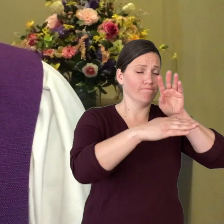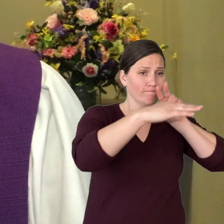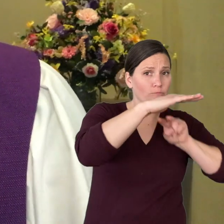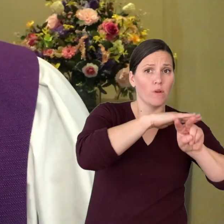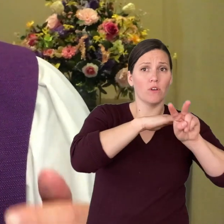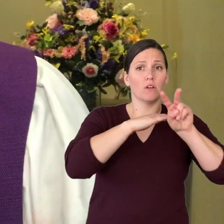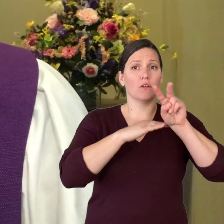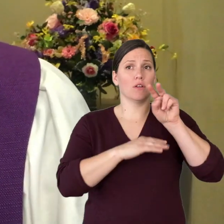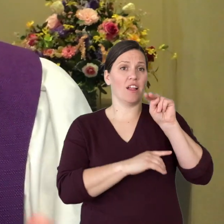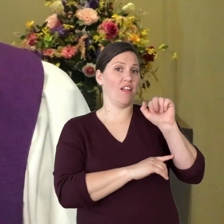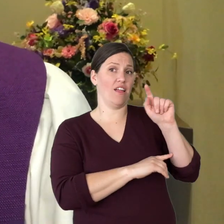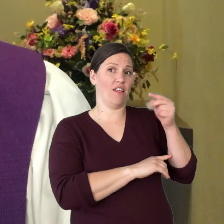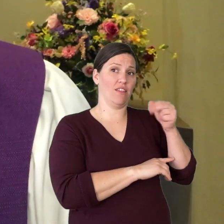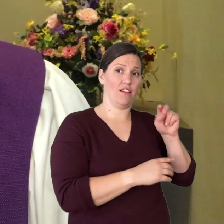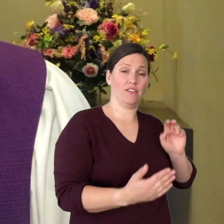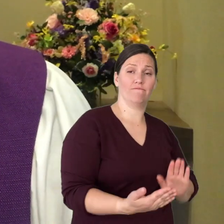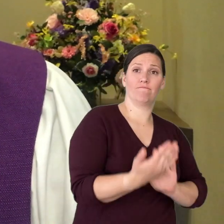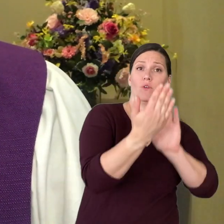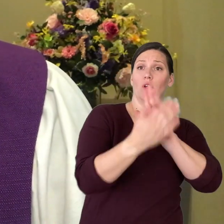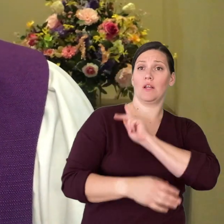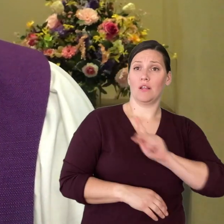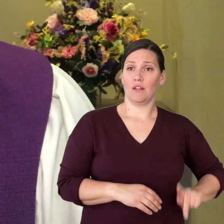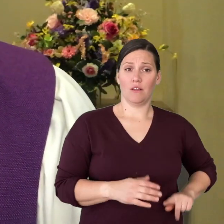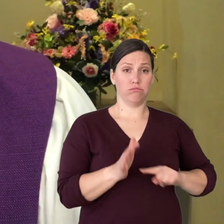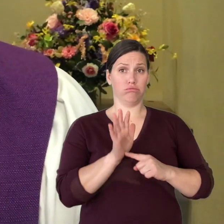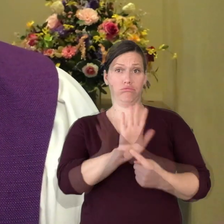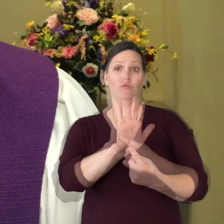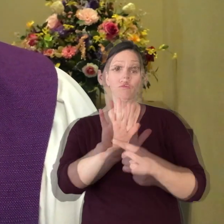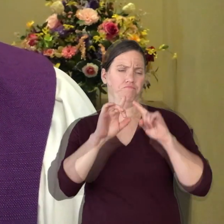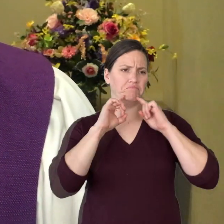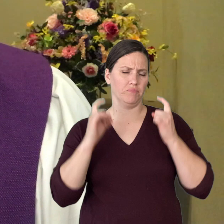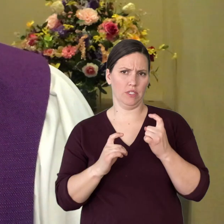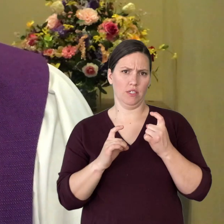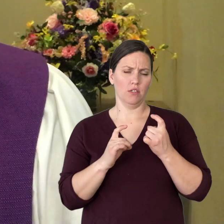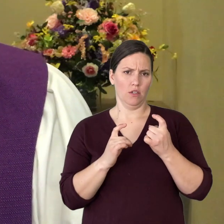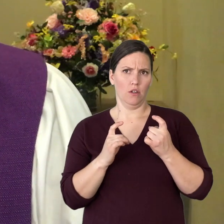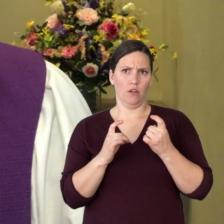Nathan to confront the king and expose his sin.